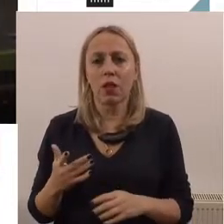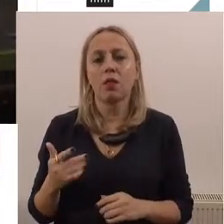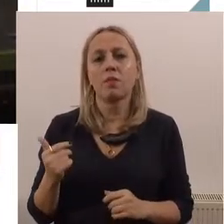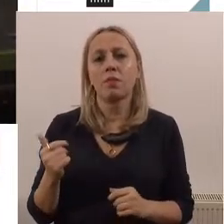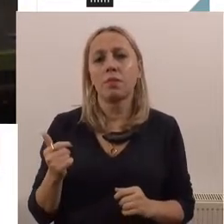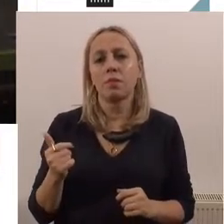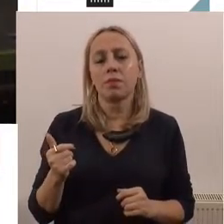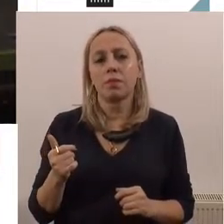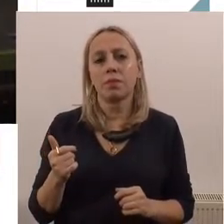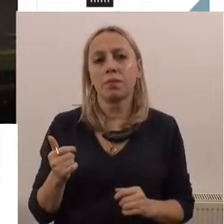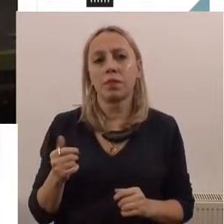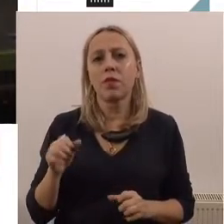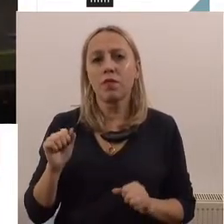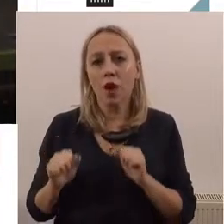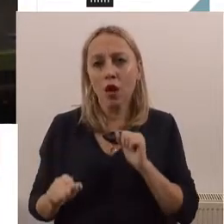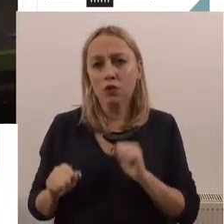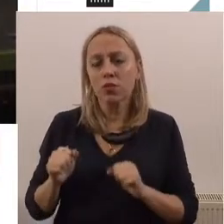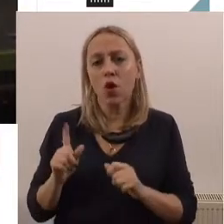emancipatory potential